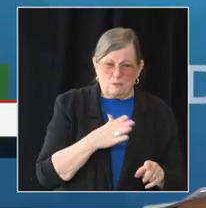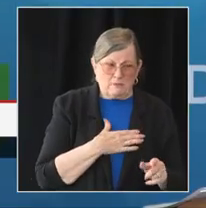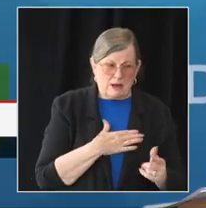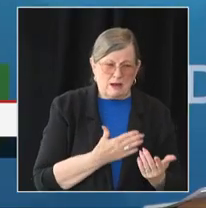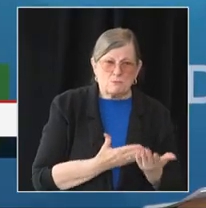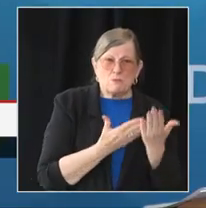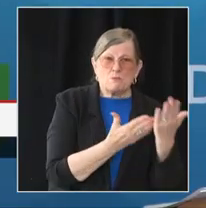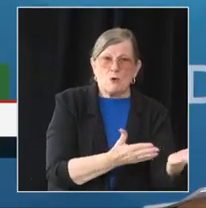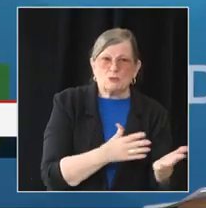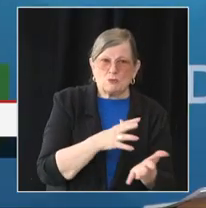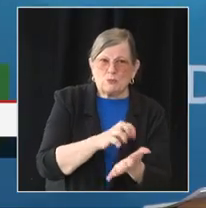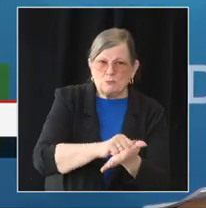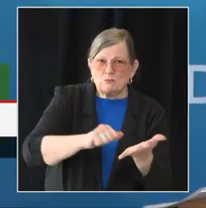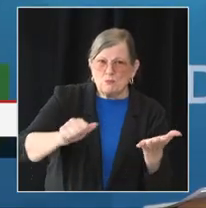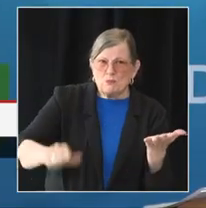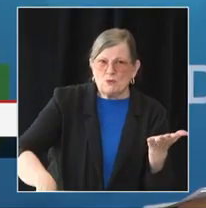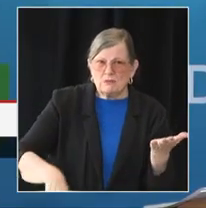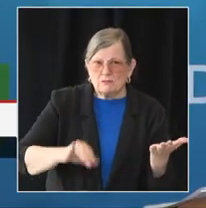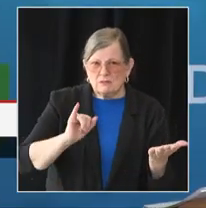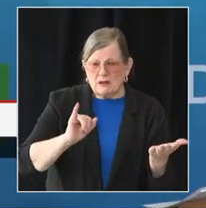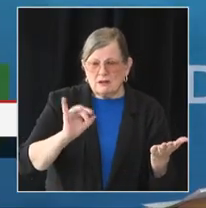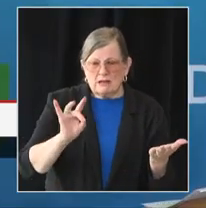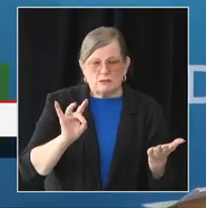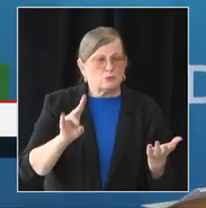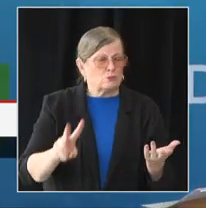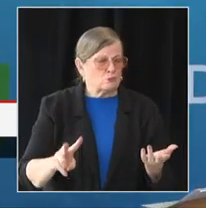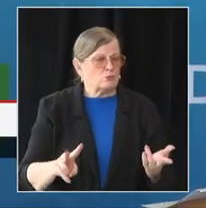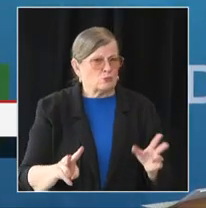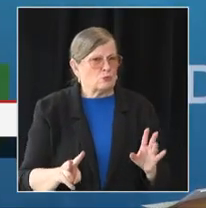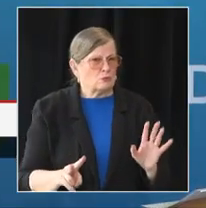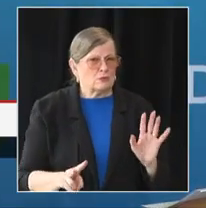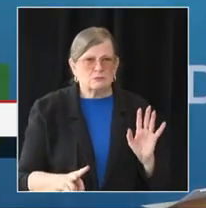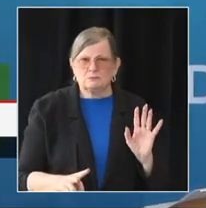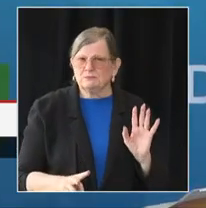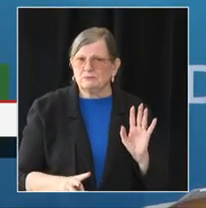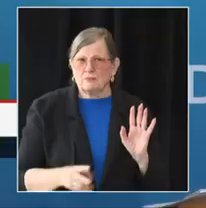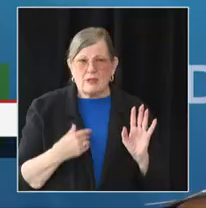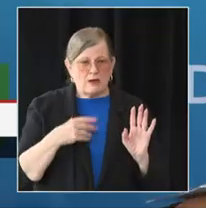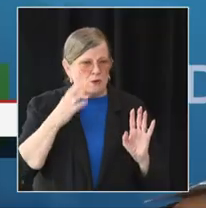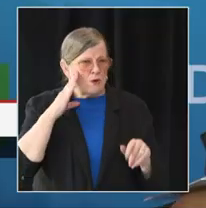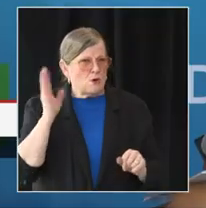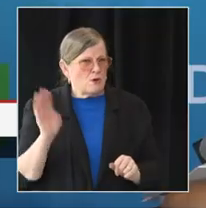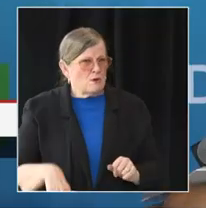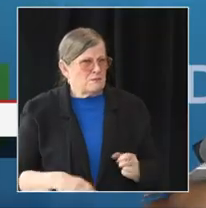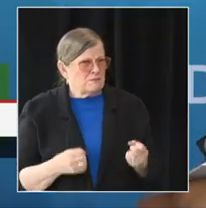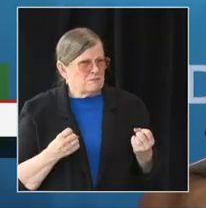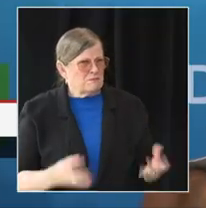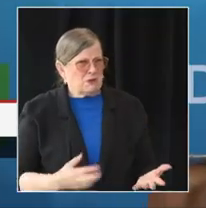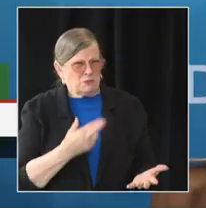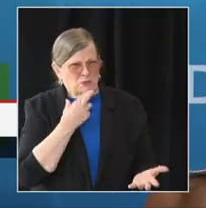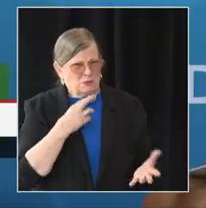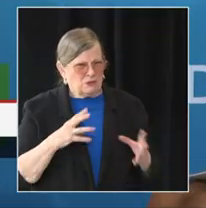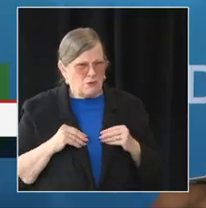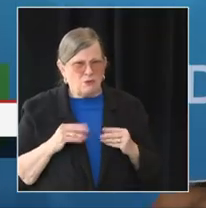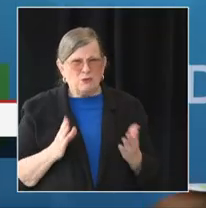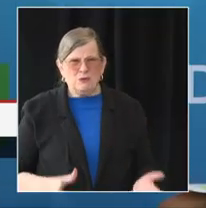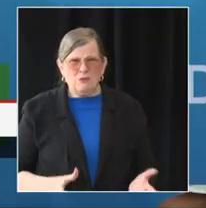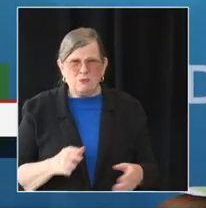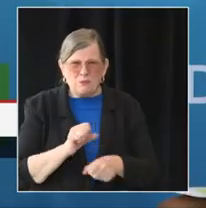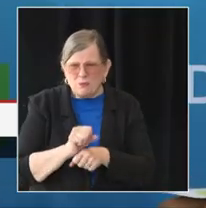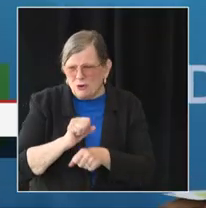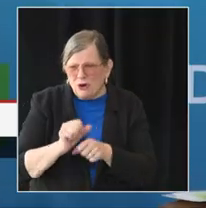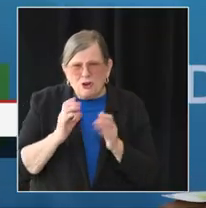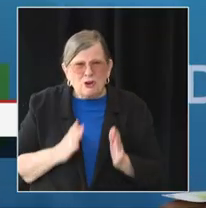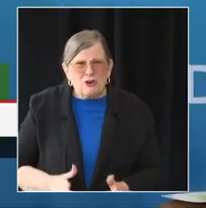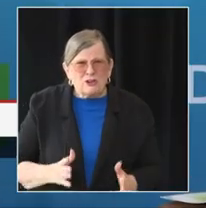the members hear the experience of workers and restaurants, it makes a difference. If they hear the experience